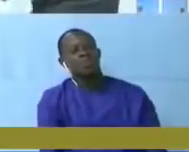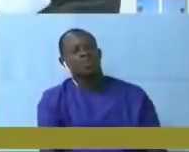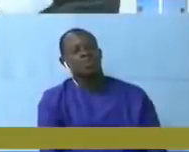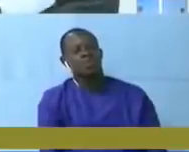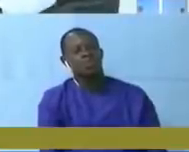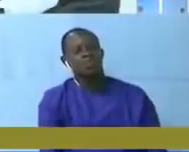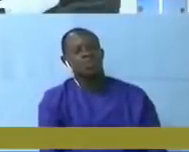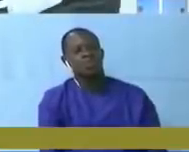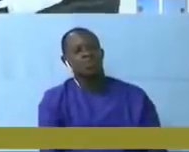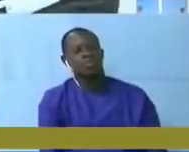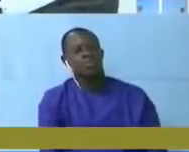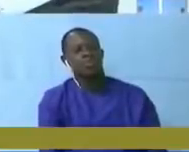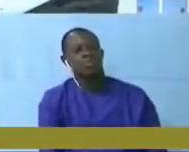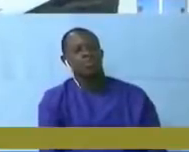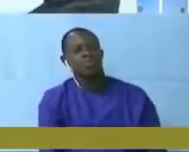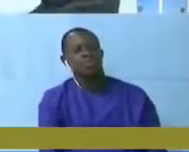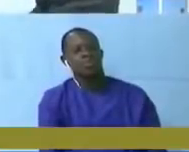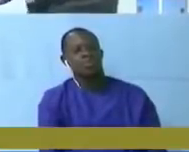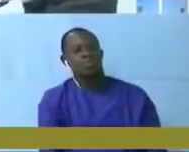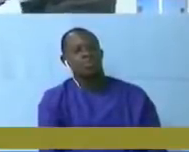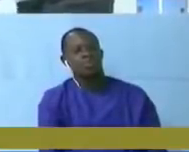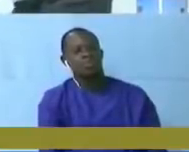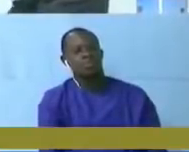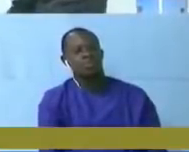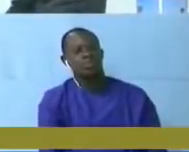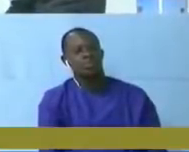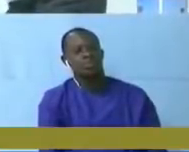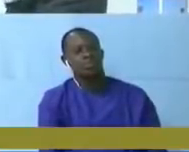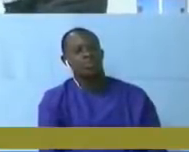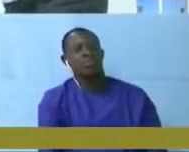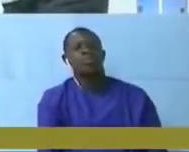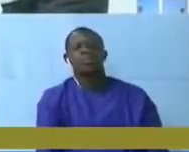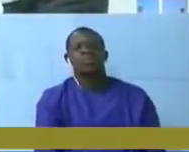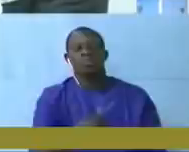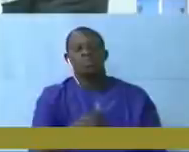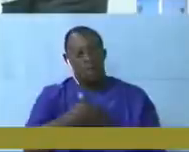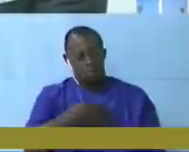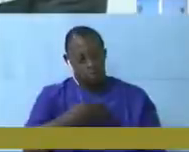I want you to give us a brief